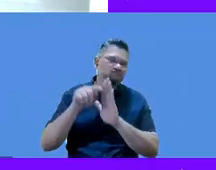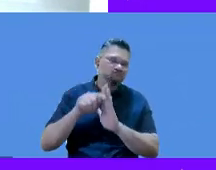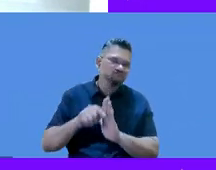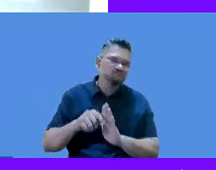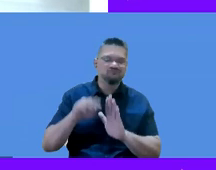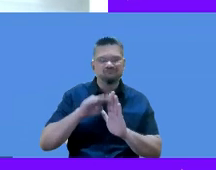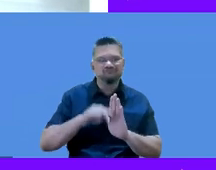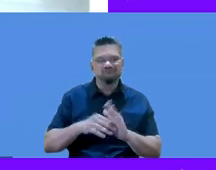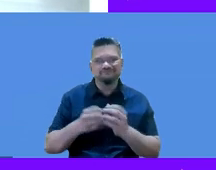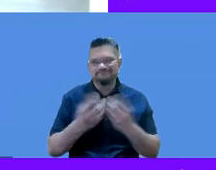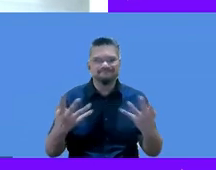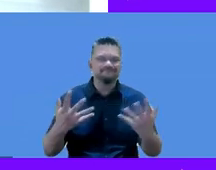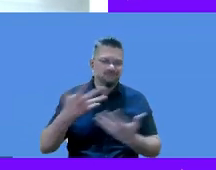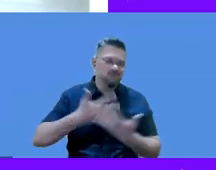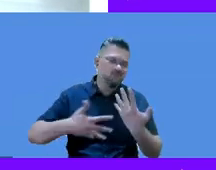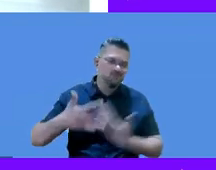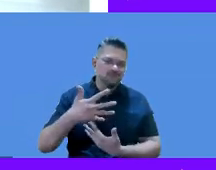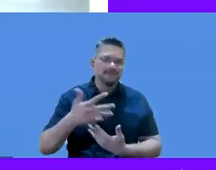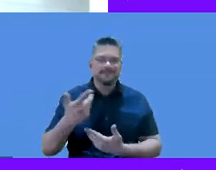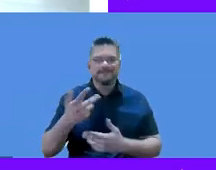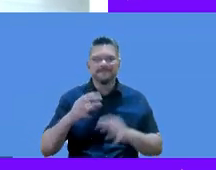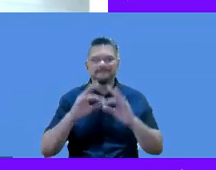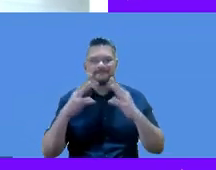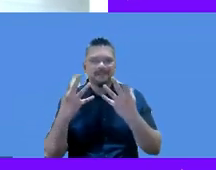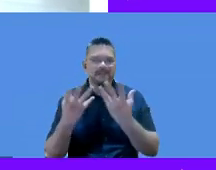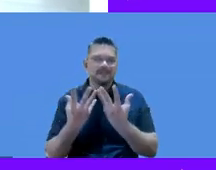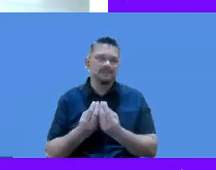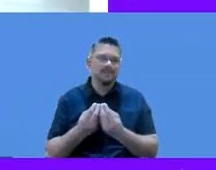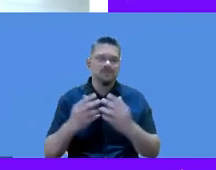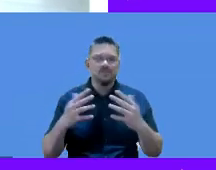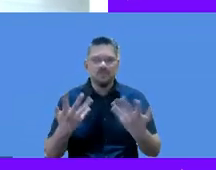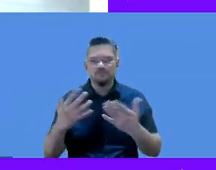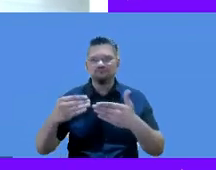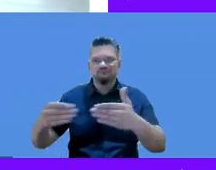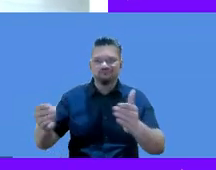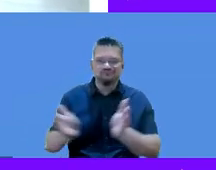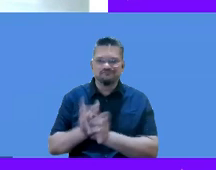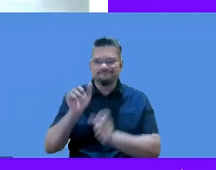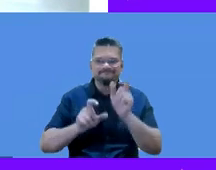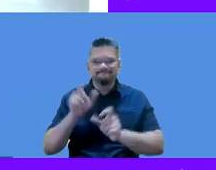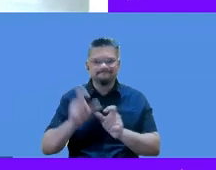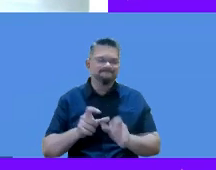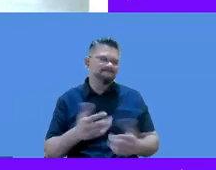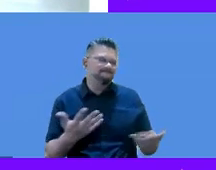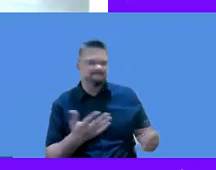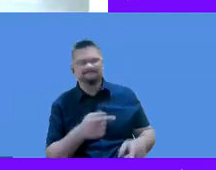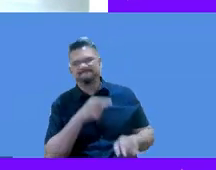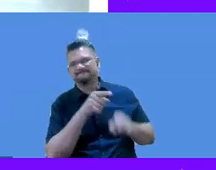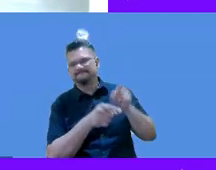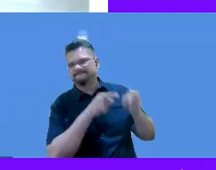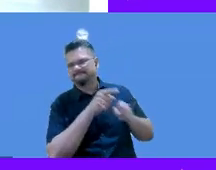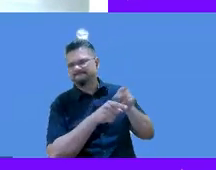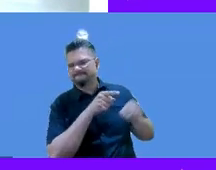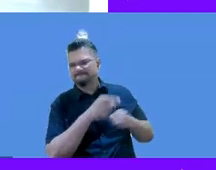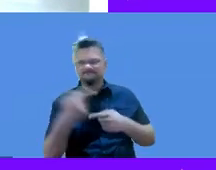by the members of their family or community or wider social network. But the thing that came up alongside costs